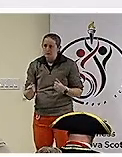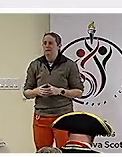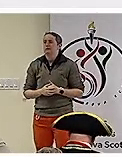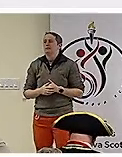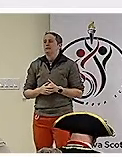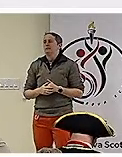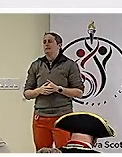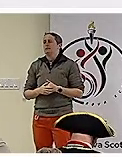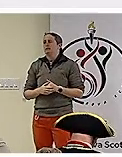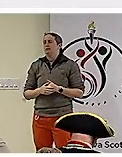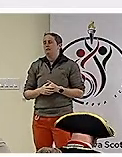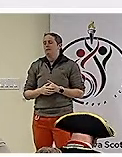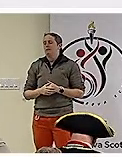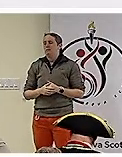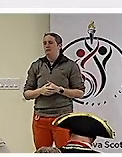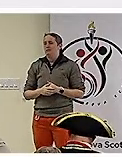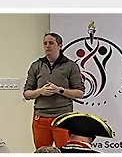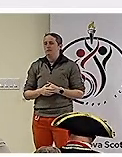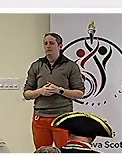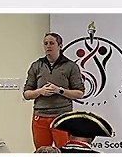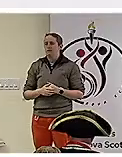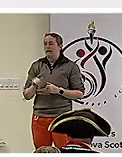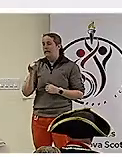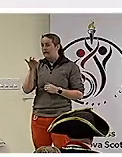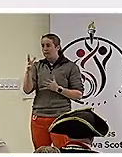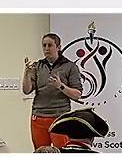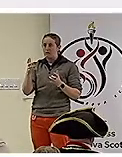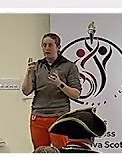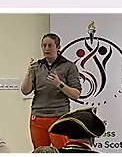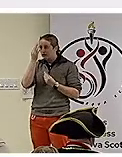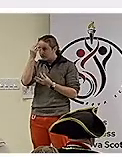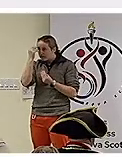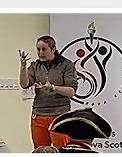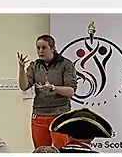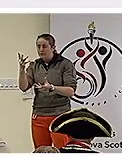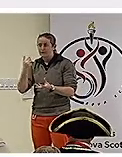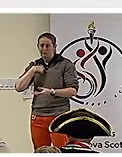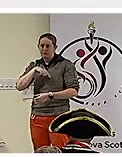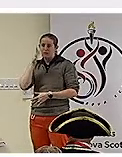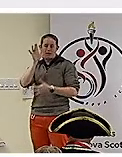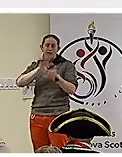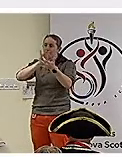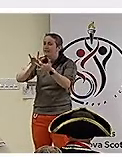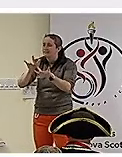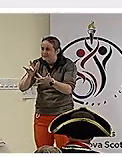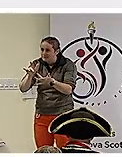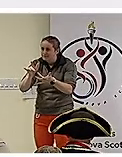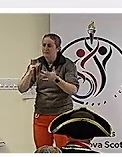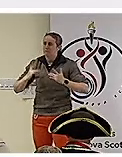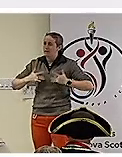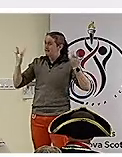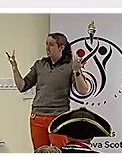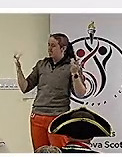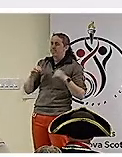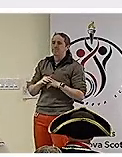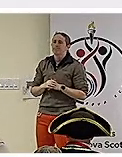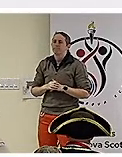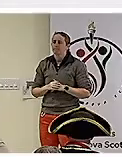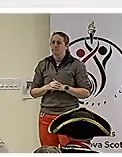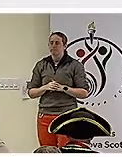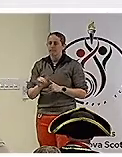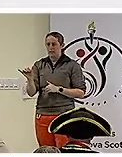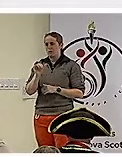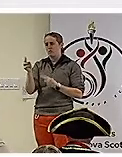to reach out if you would like to keep you up to date with what's happening. And as I mentioned,